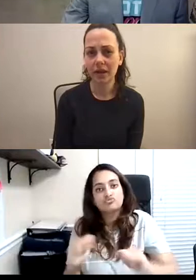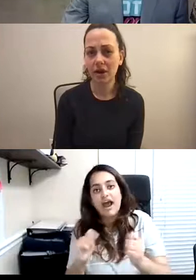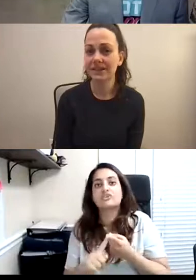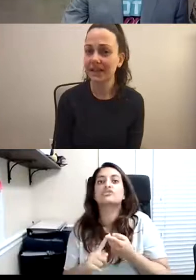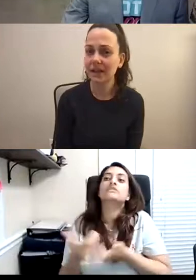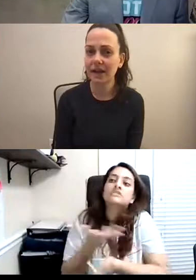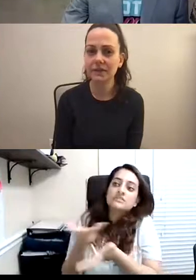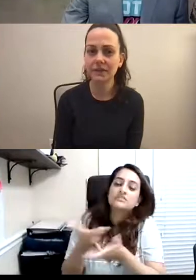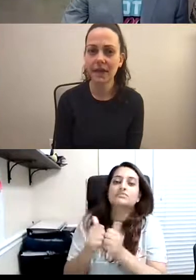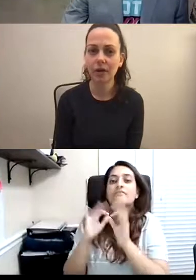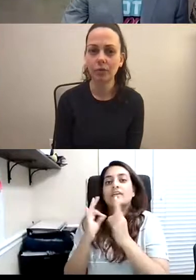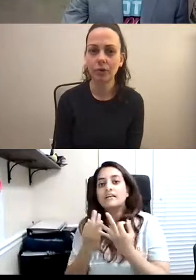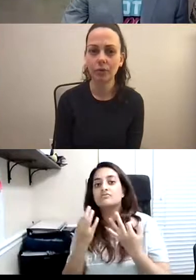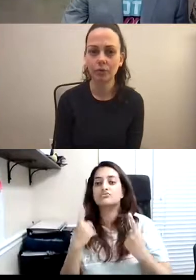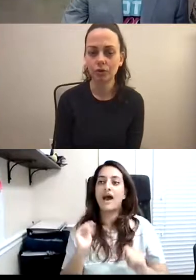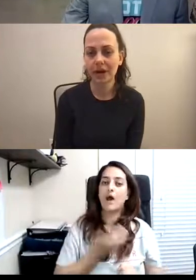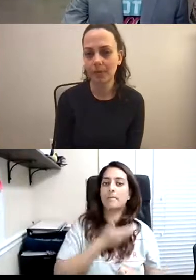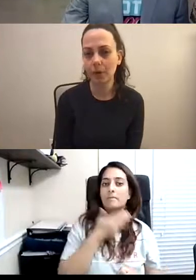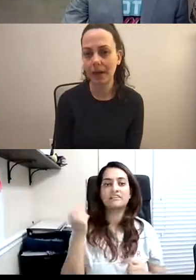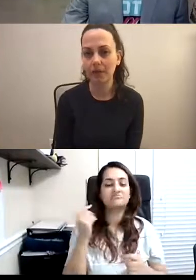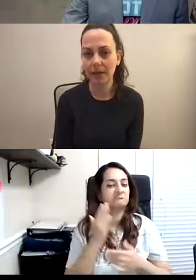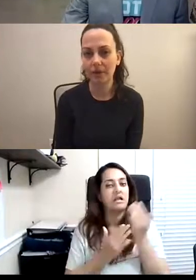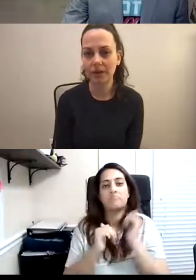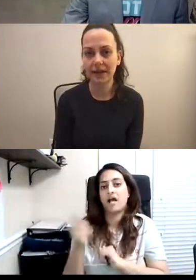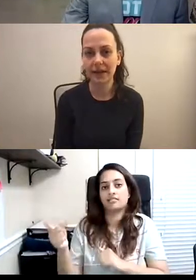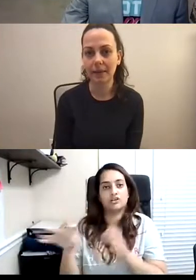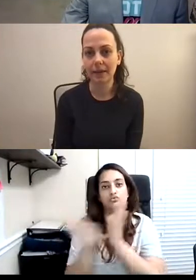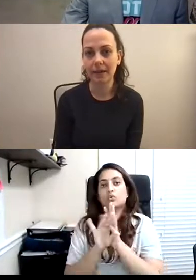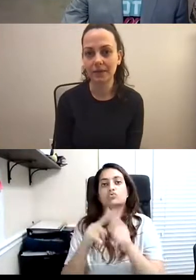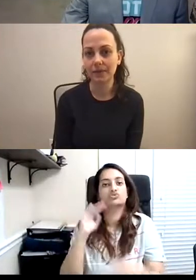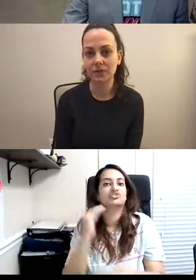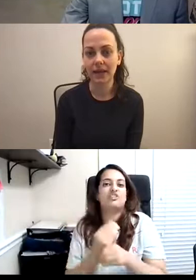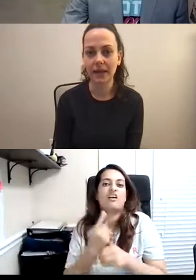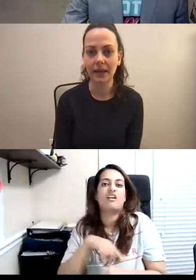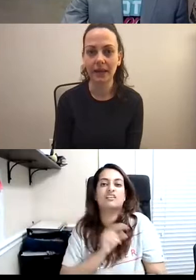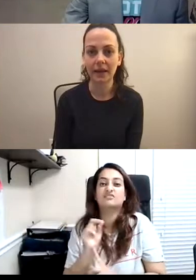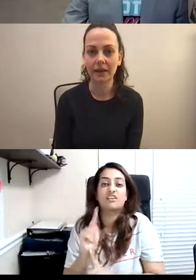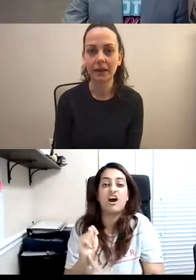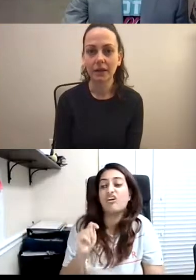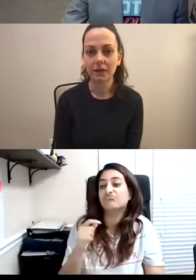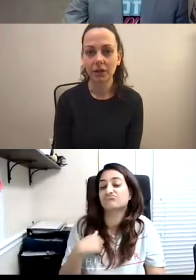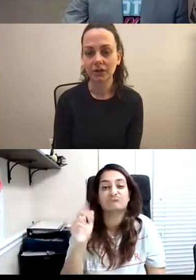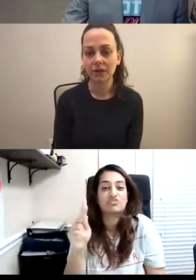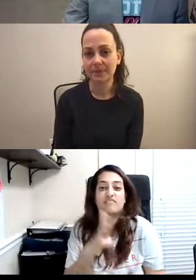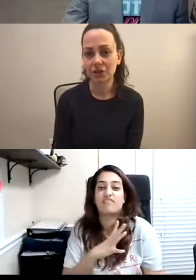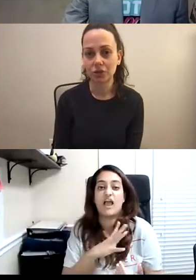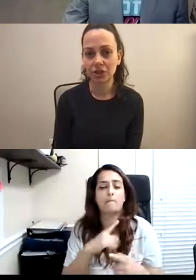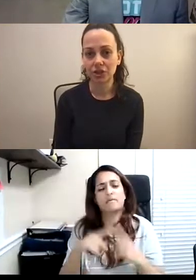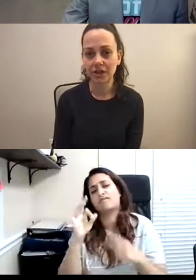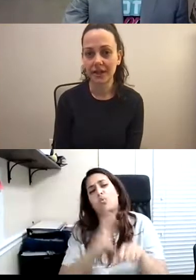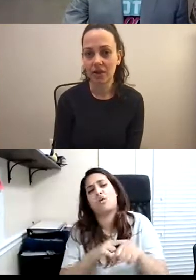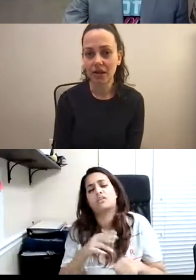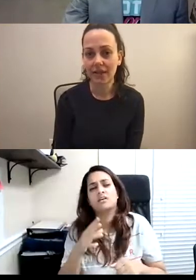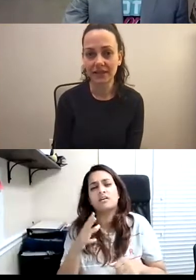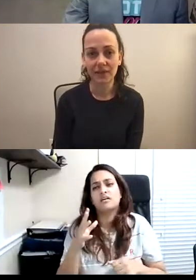struggle in our daily lives, that, we're trying to communicate with family all the time as best as they can. And, sometimes they choose to